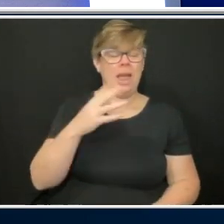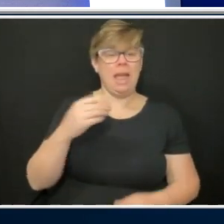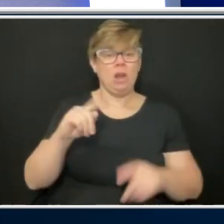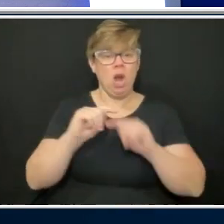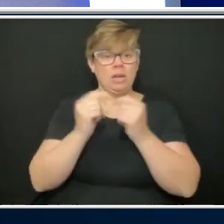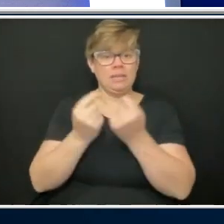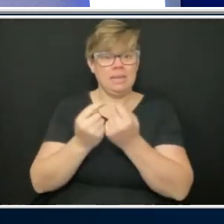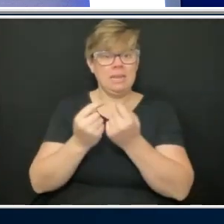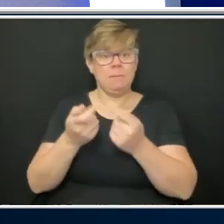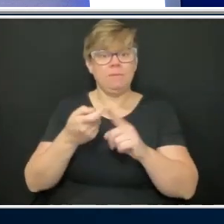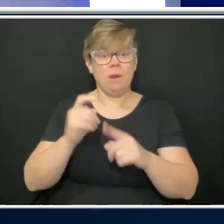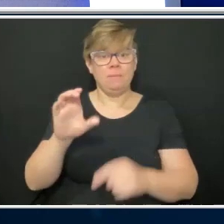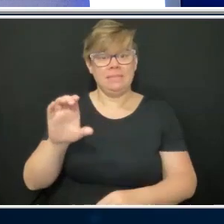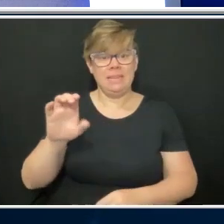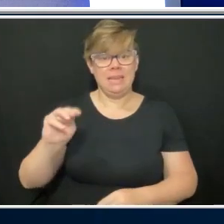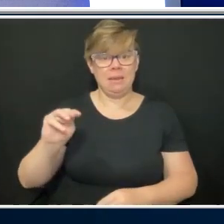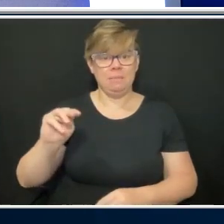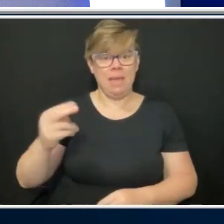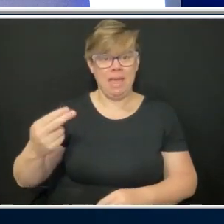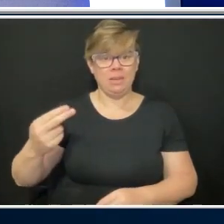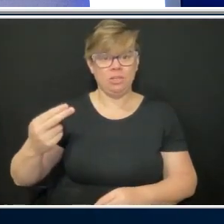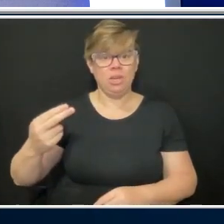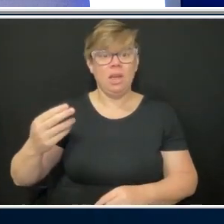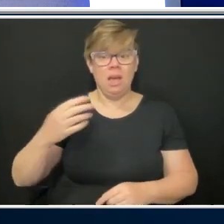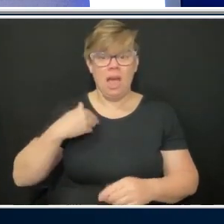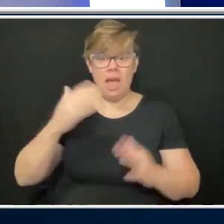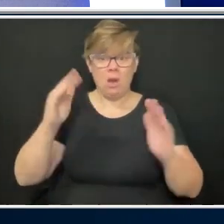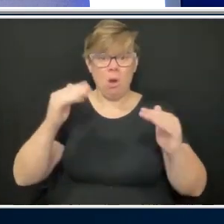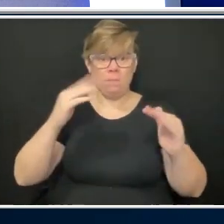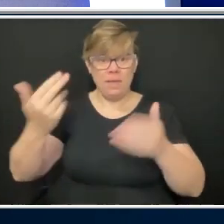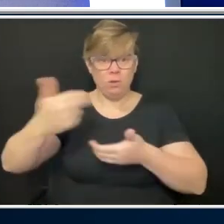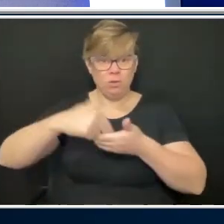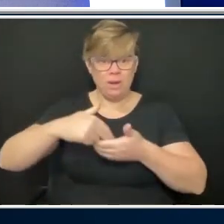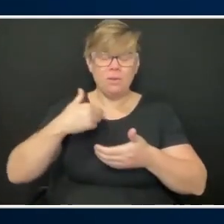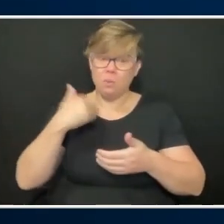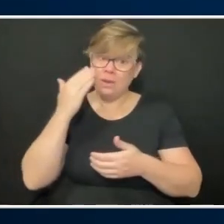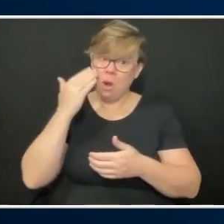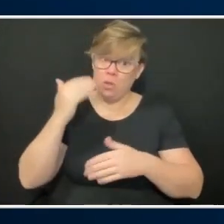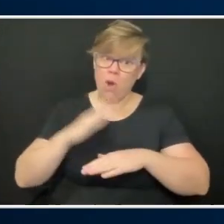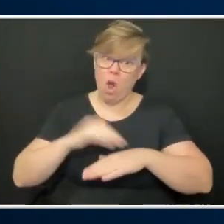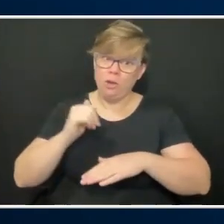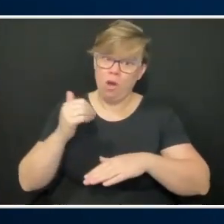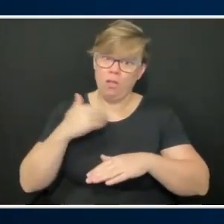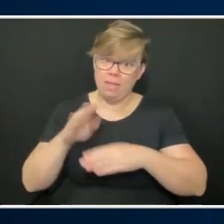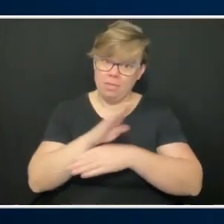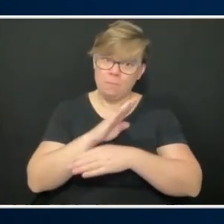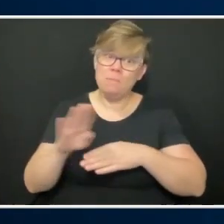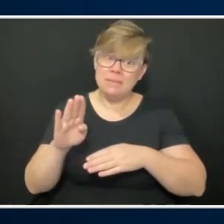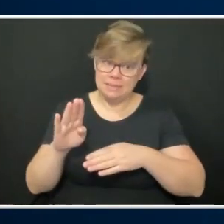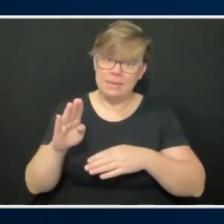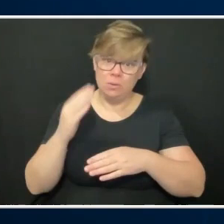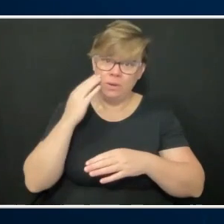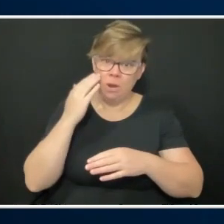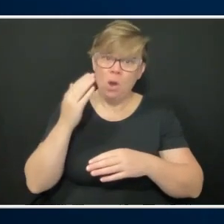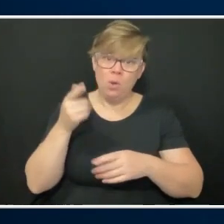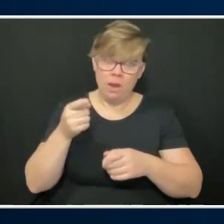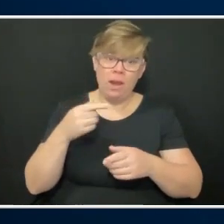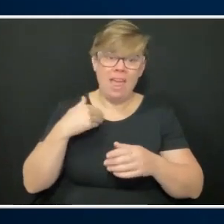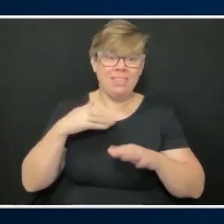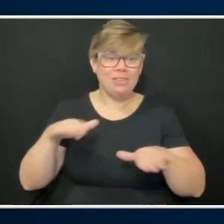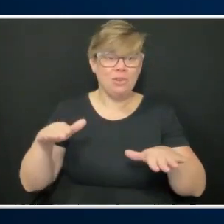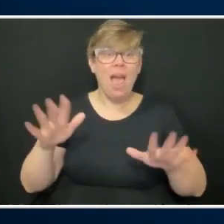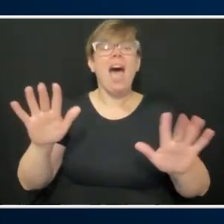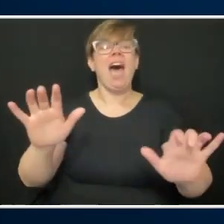to join us here in a moment. They are on call and very busy, as we know, there at the Children's Hospital. Okay, I think